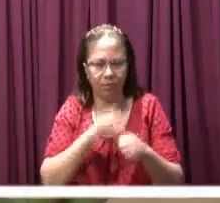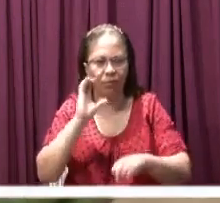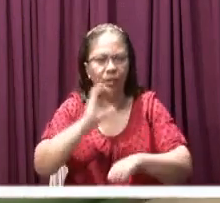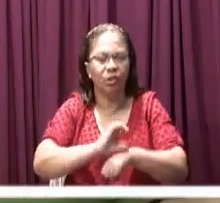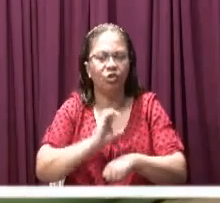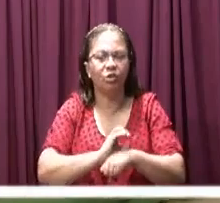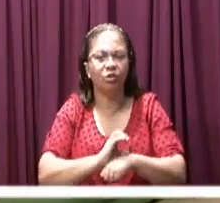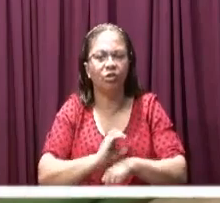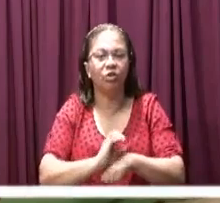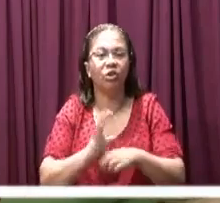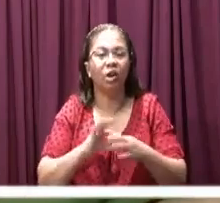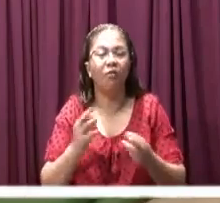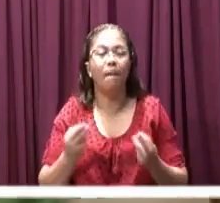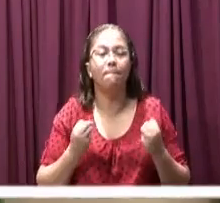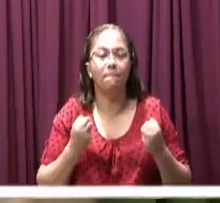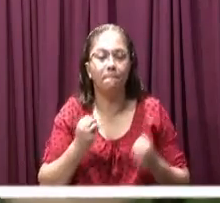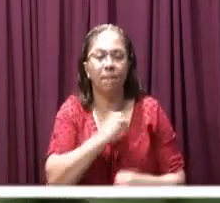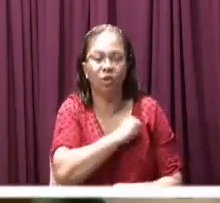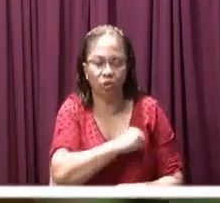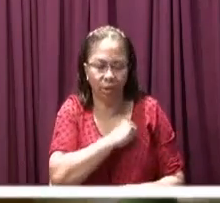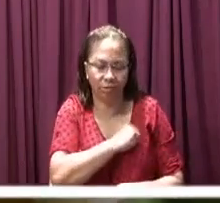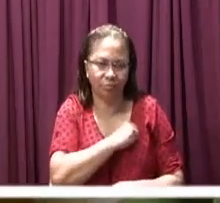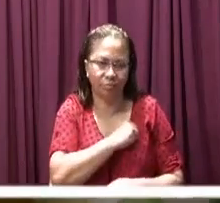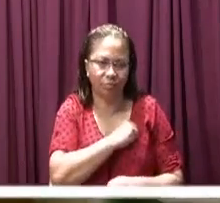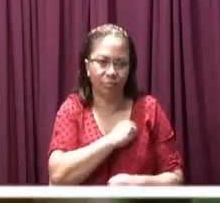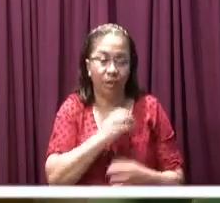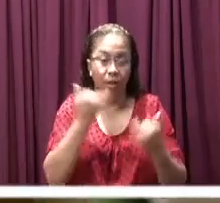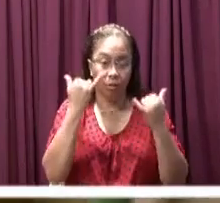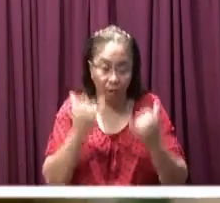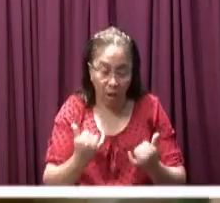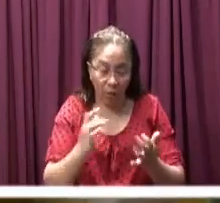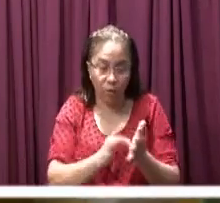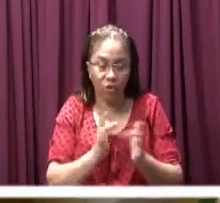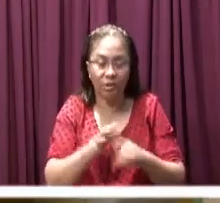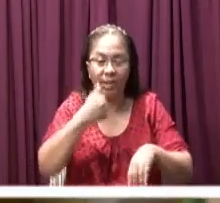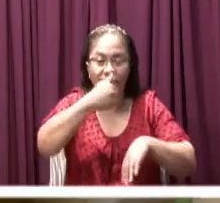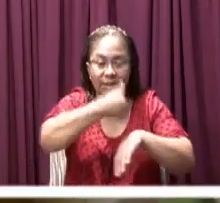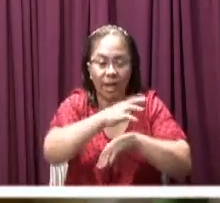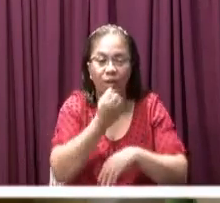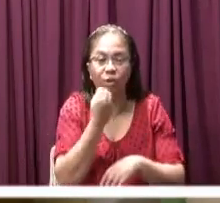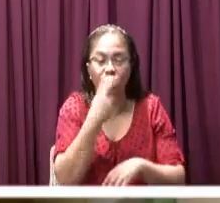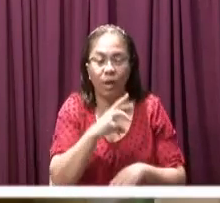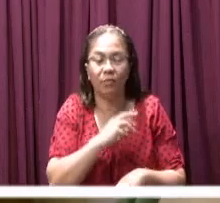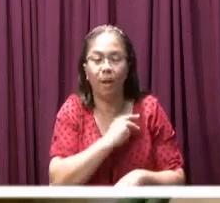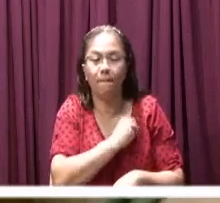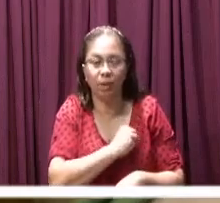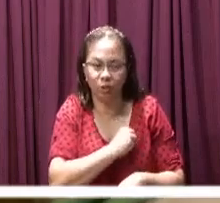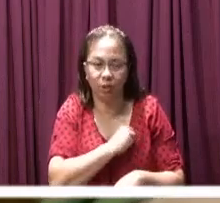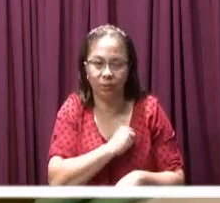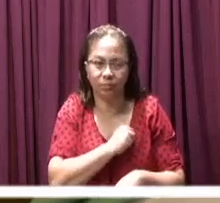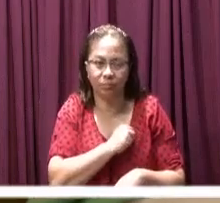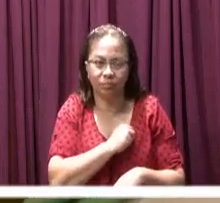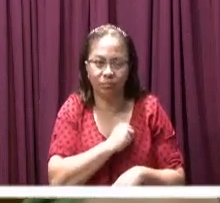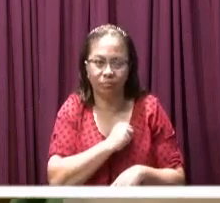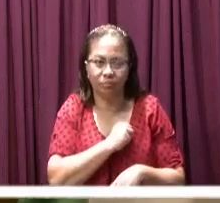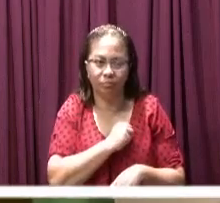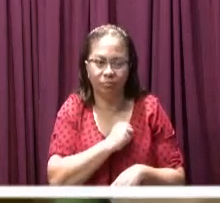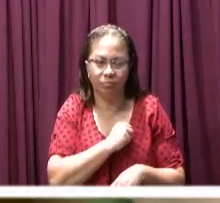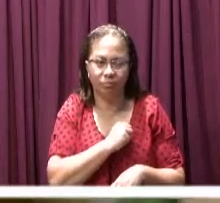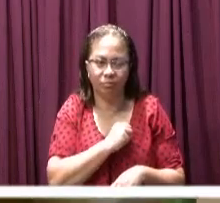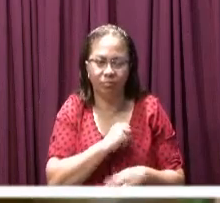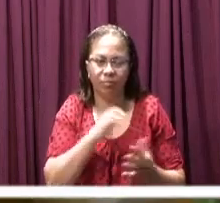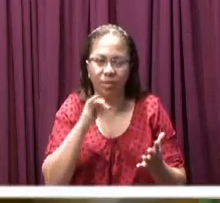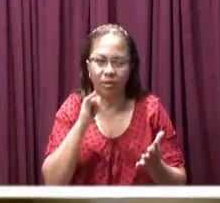Because the Father sent Jesus on mission, Jesus now sends the 12 on mission. The church is a church of mission. And